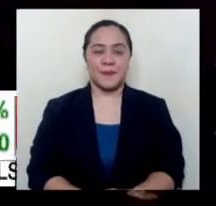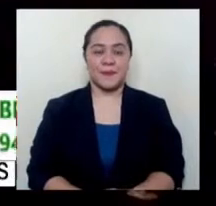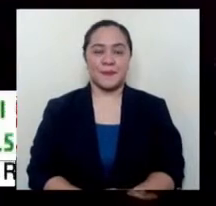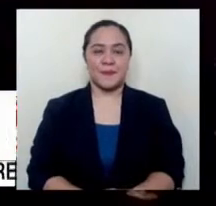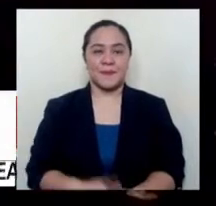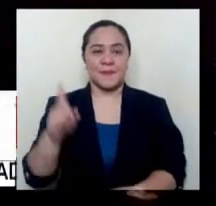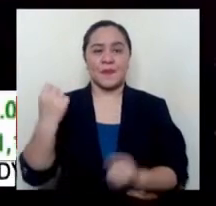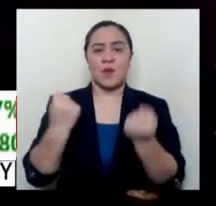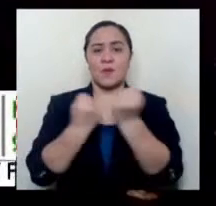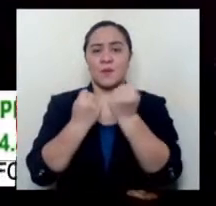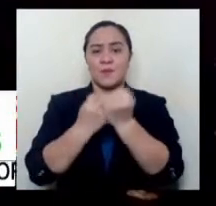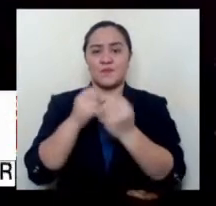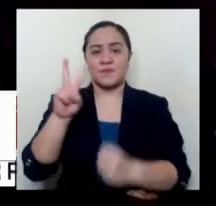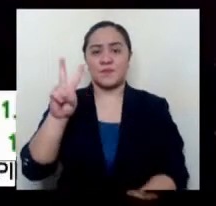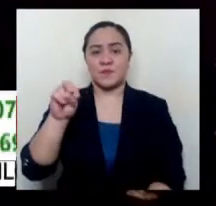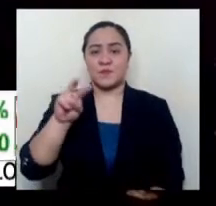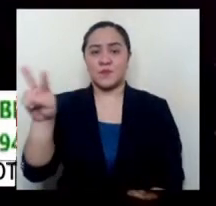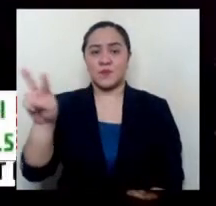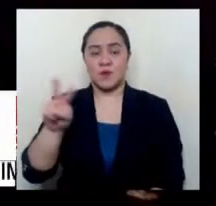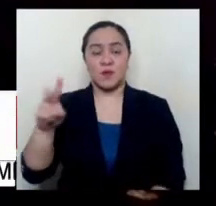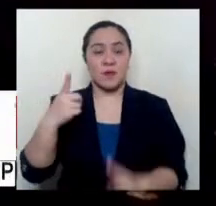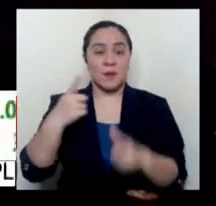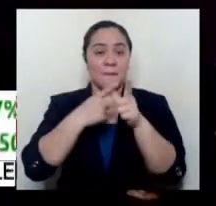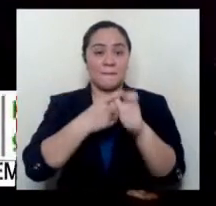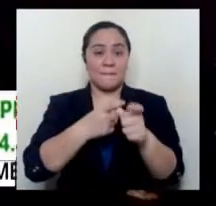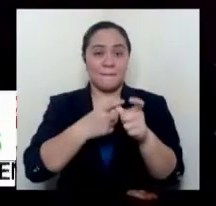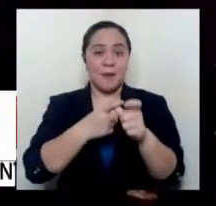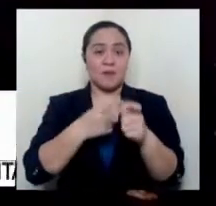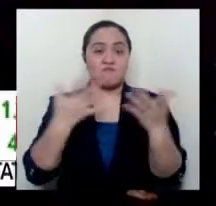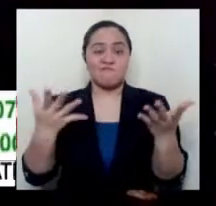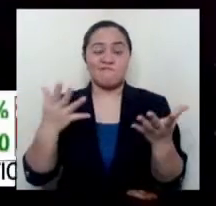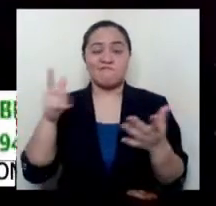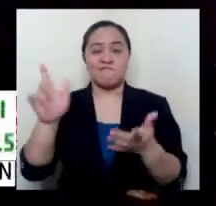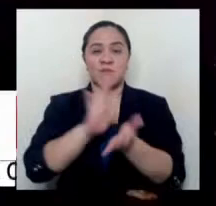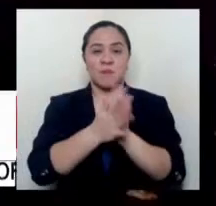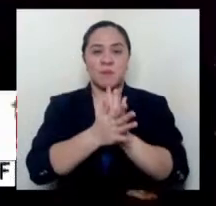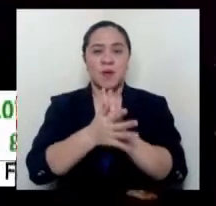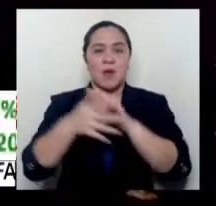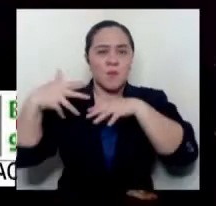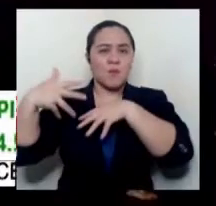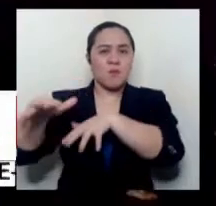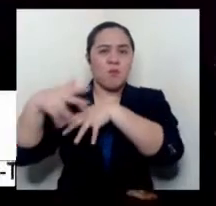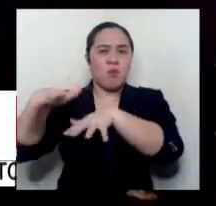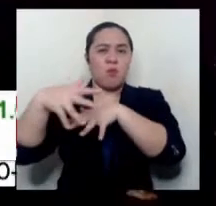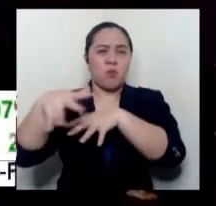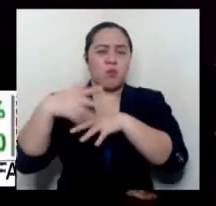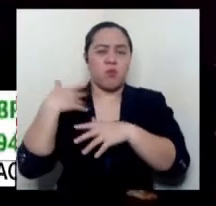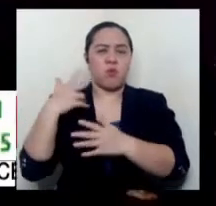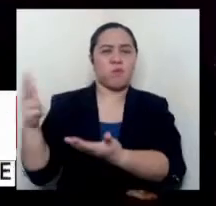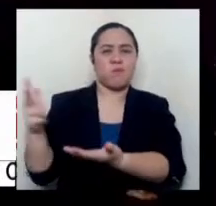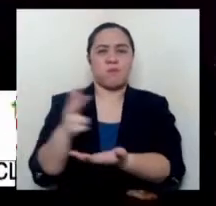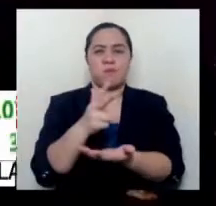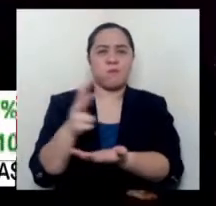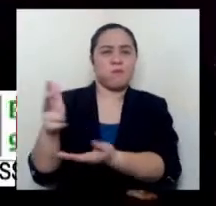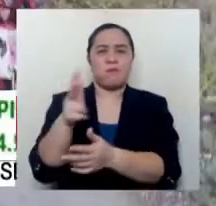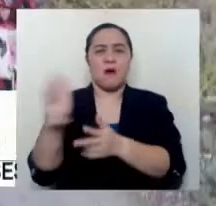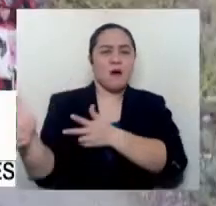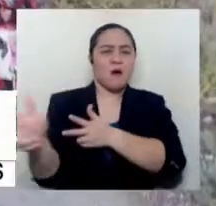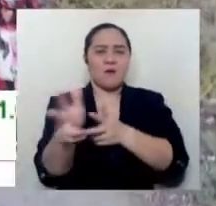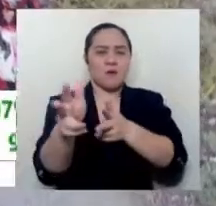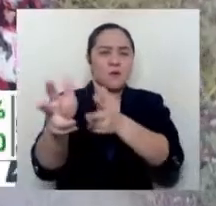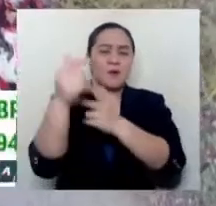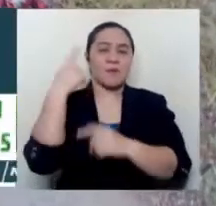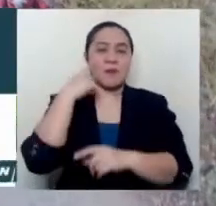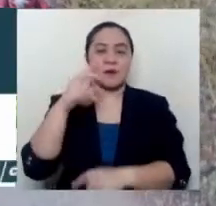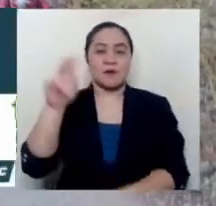The supporters of 2022 presidential aspirants continue to hold caravans in various parts of the country. In Ilocos Sur, thousands